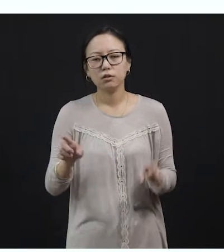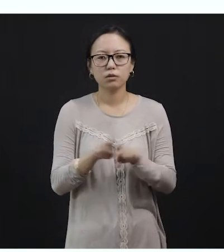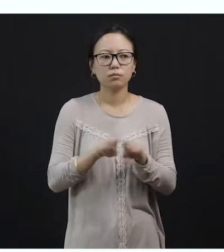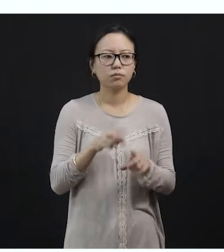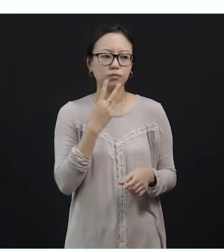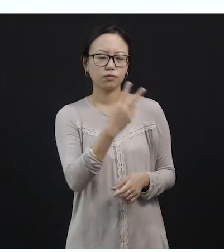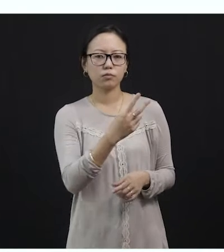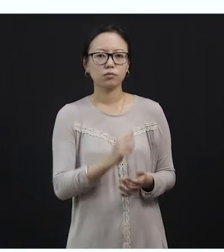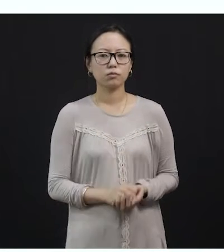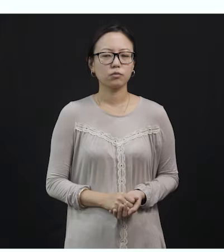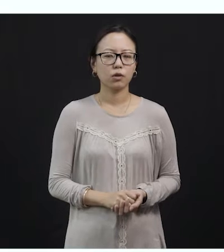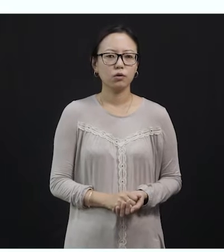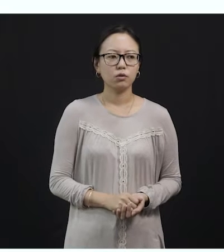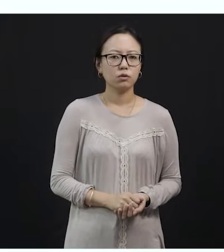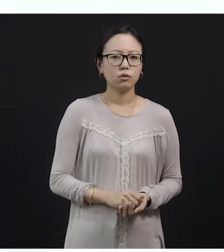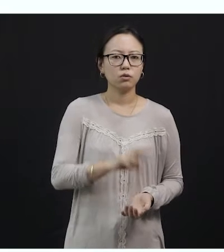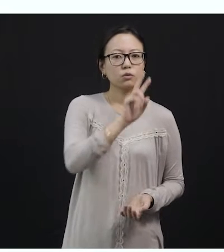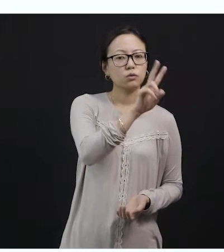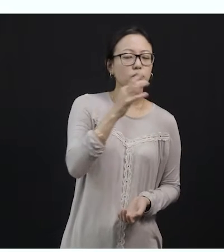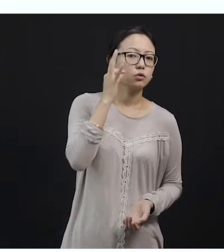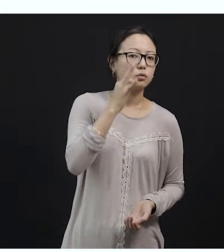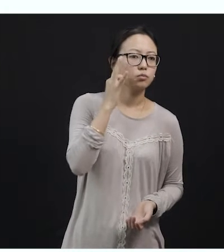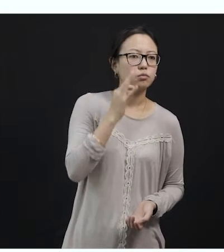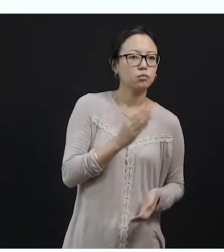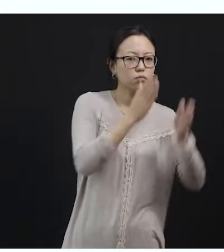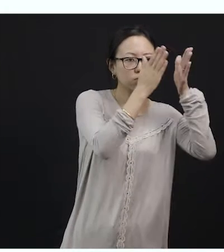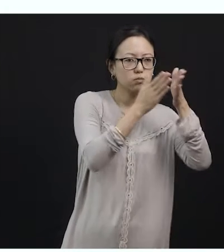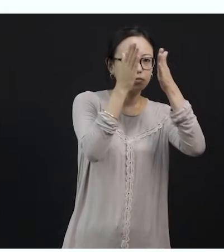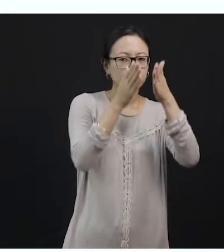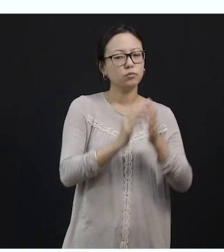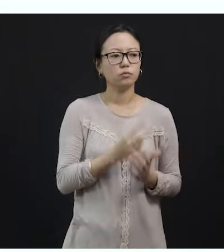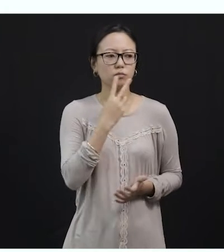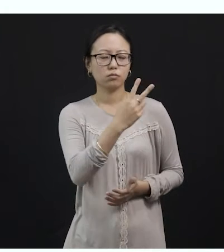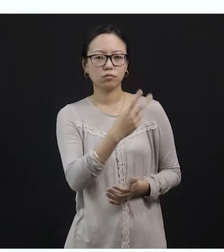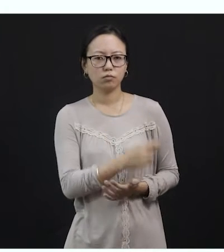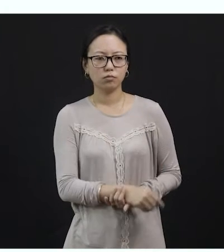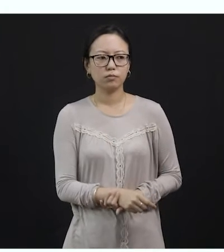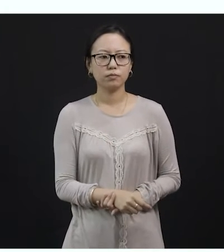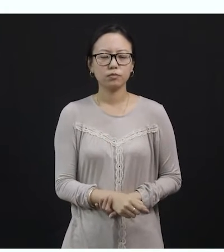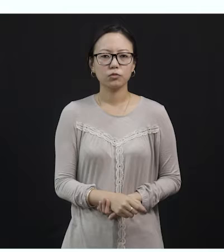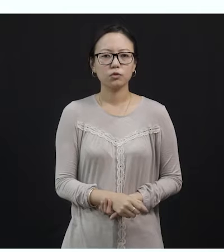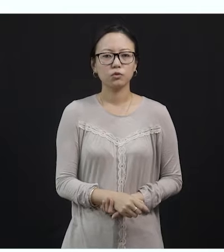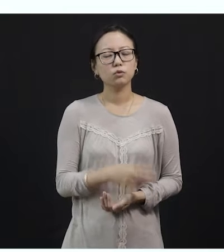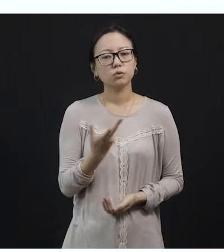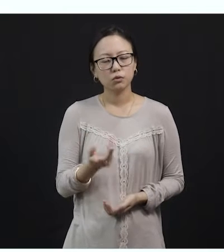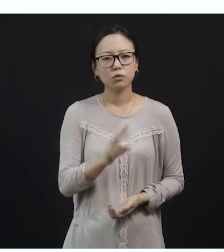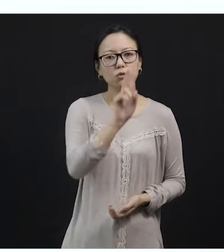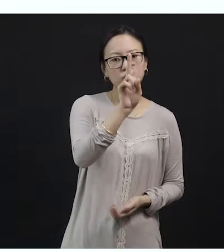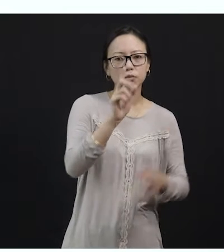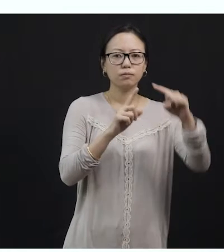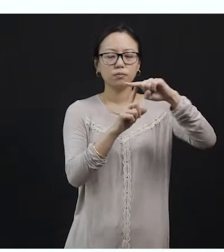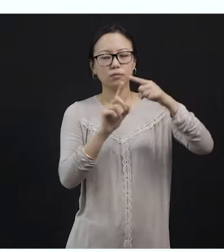example. Here we see two blue strips. 1, 2. So we can write this as